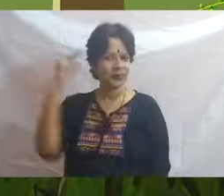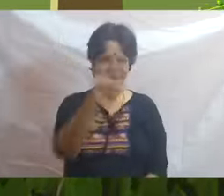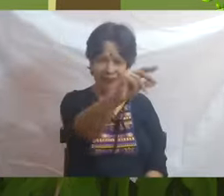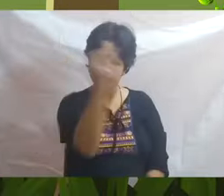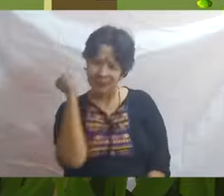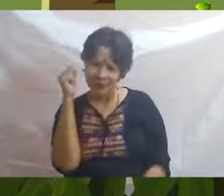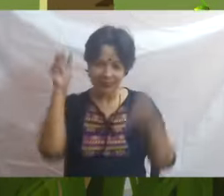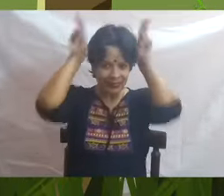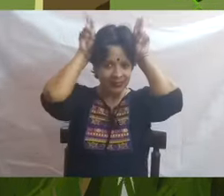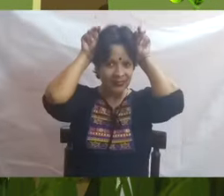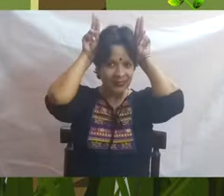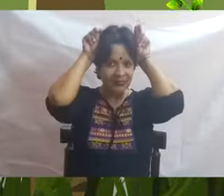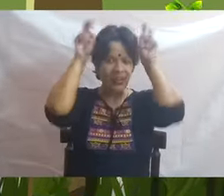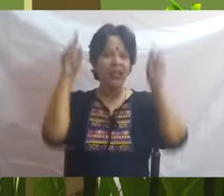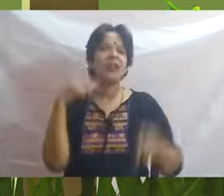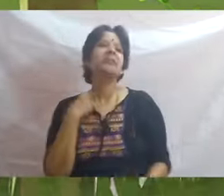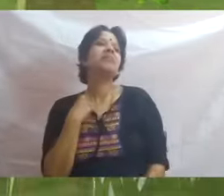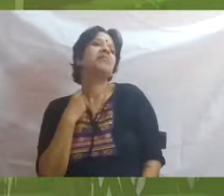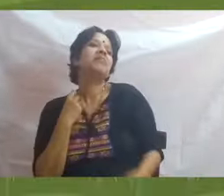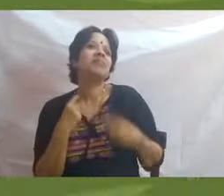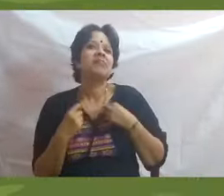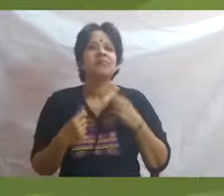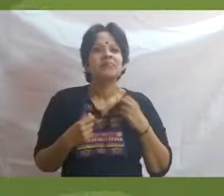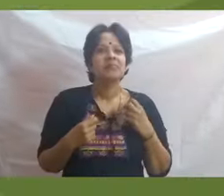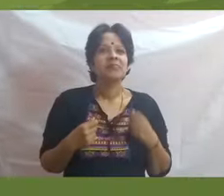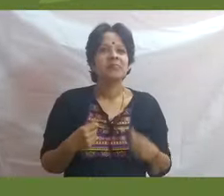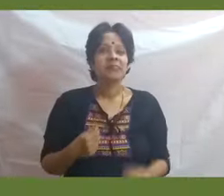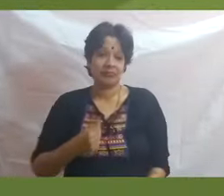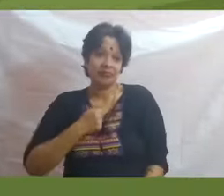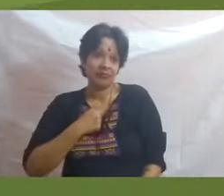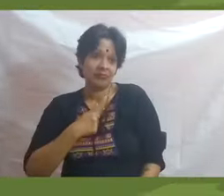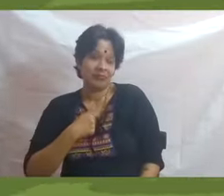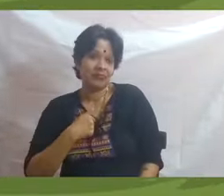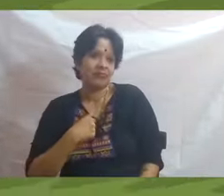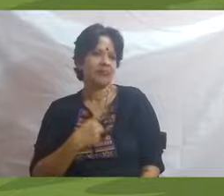There once was a speedy hare who bragged about how fast he could run.